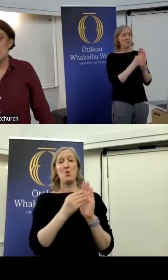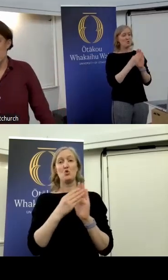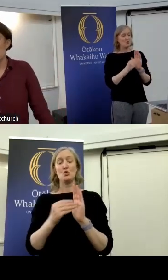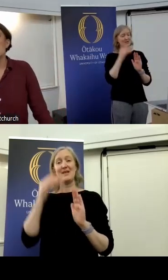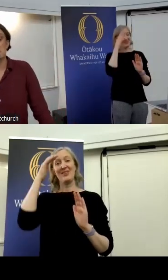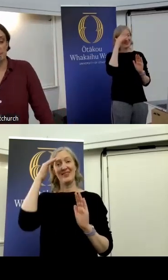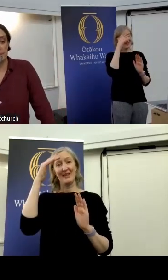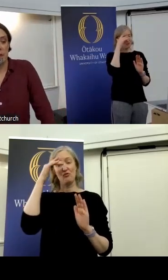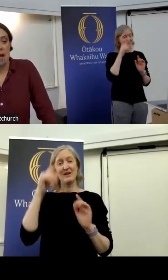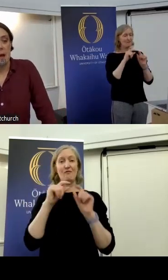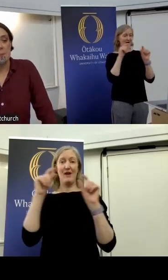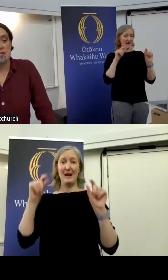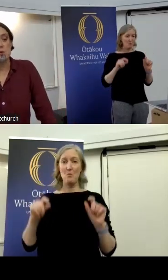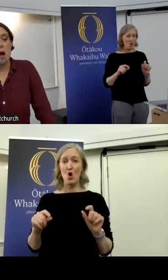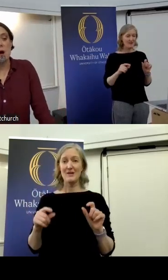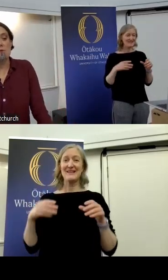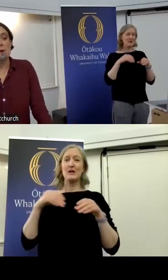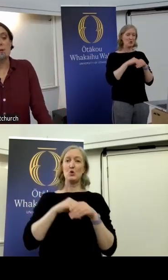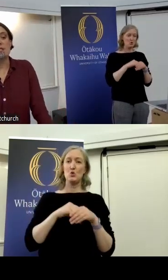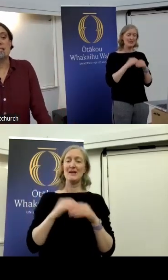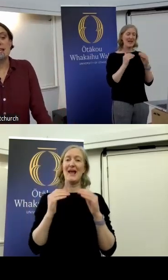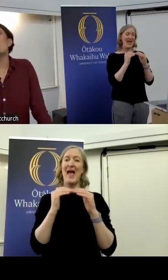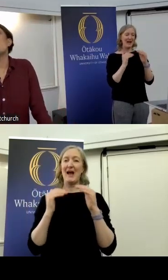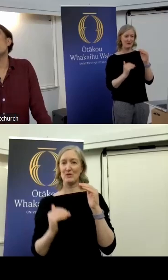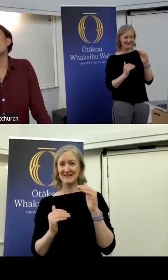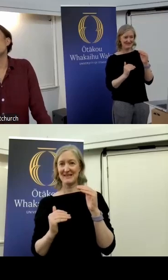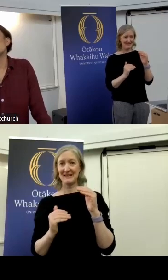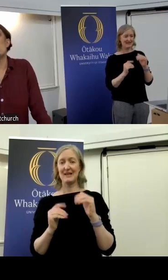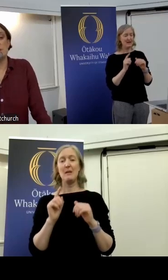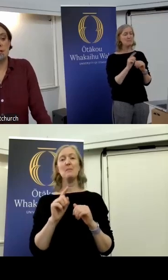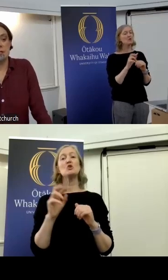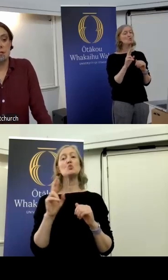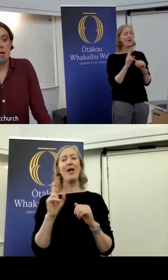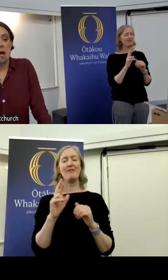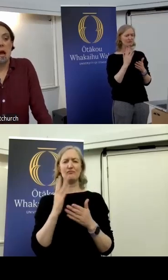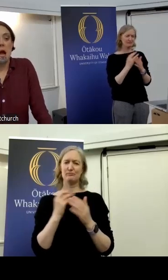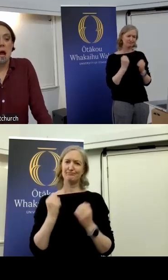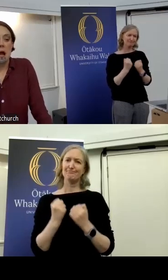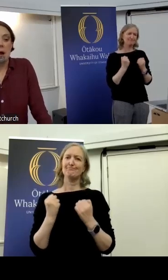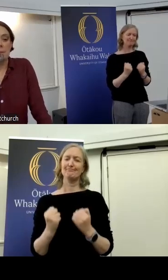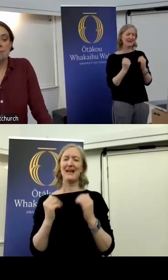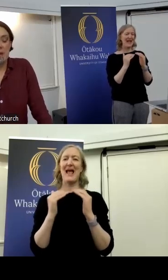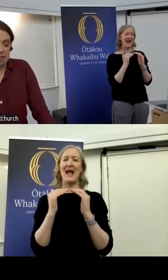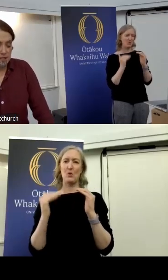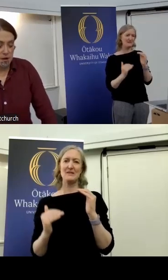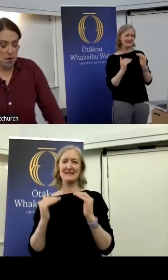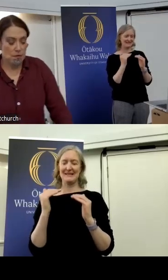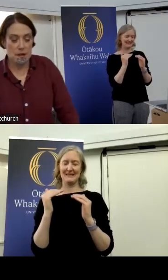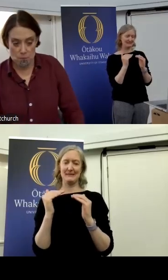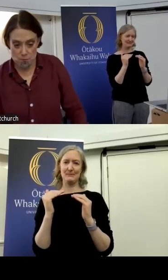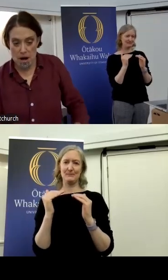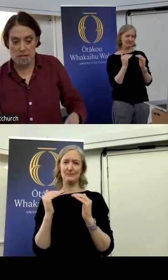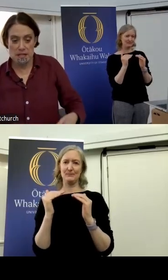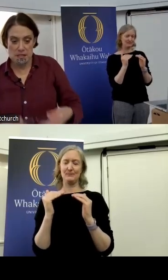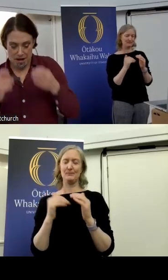was considered, but 12 where it was directly included. And so on